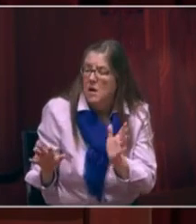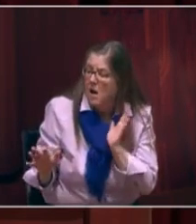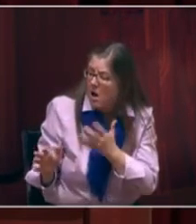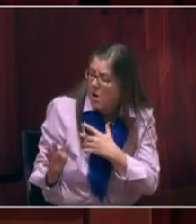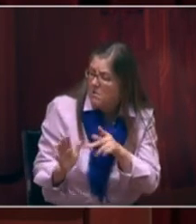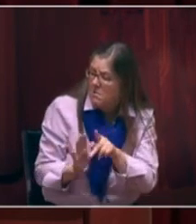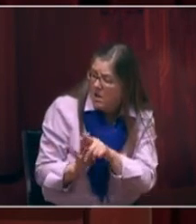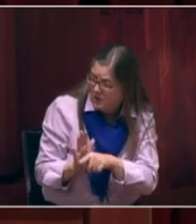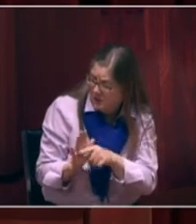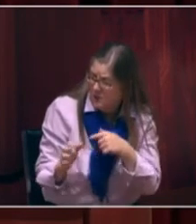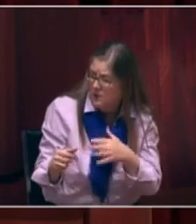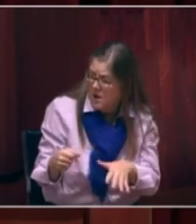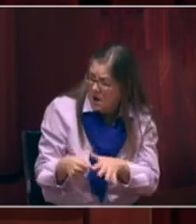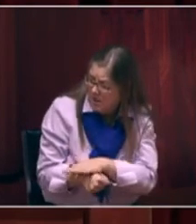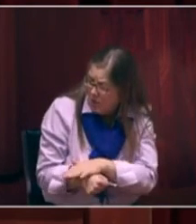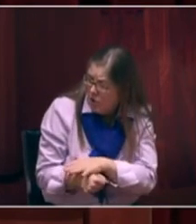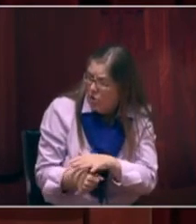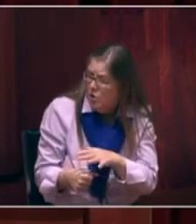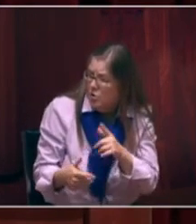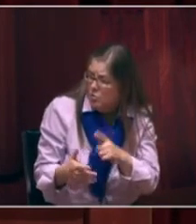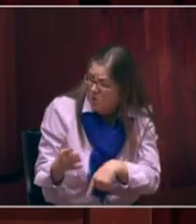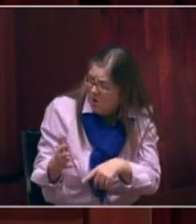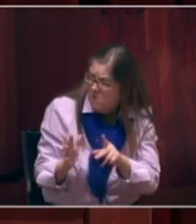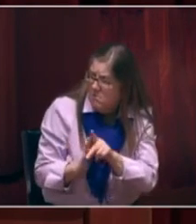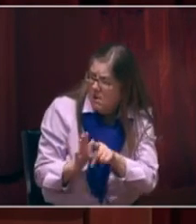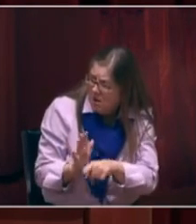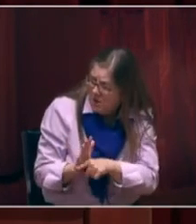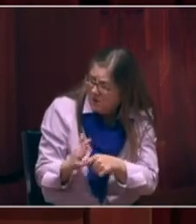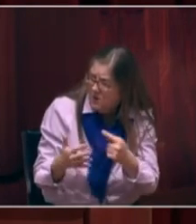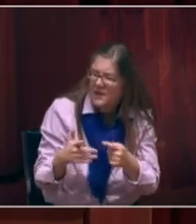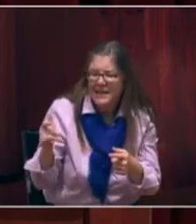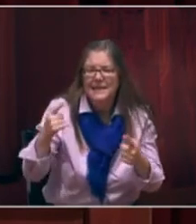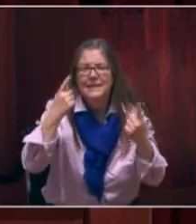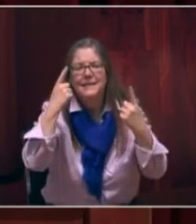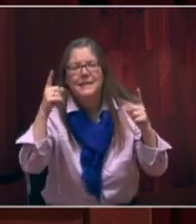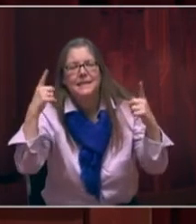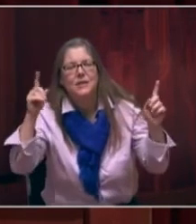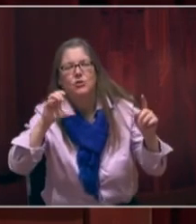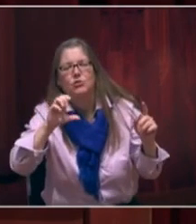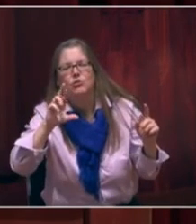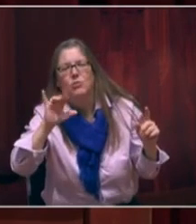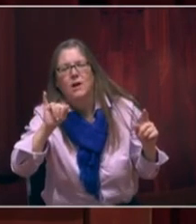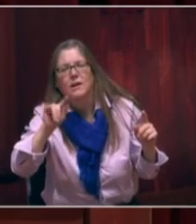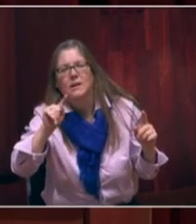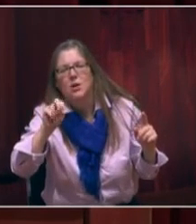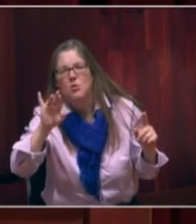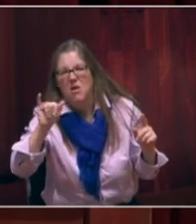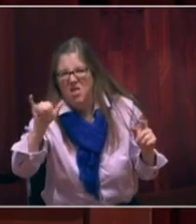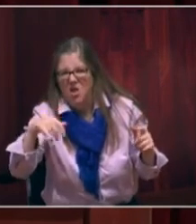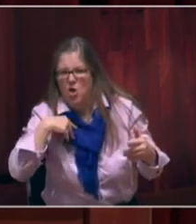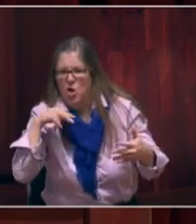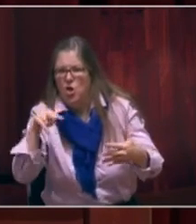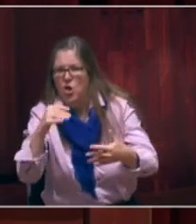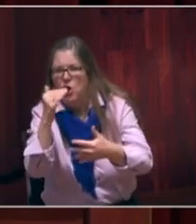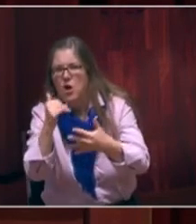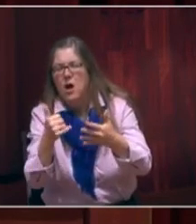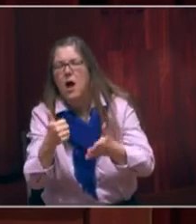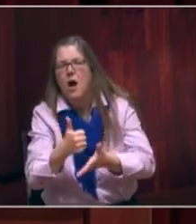policies, as long as we're covering what you outline in the policies, the success criteria. If this that's misses, what we're looking then to information as our success criteria. Okay. And use that as your